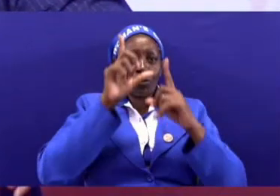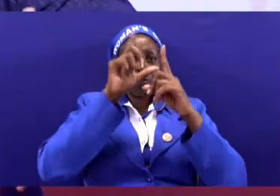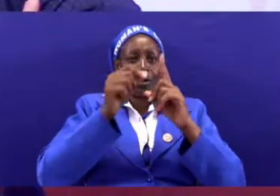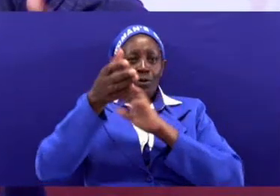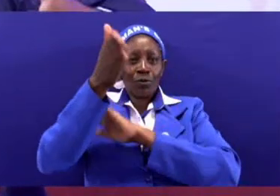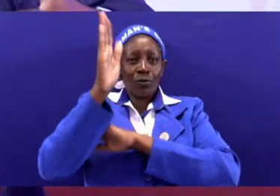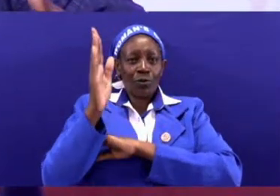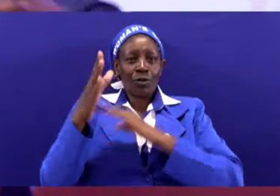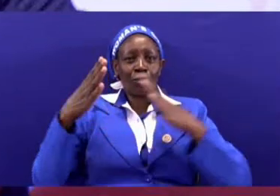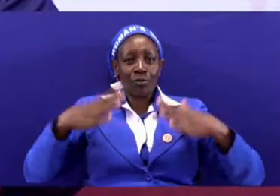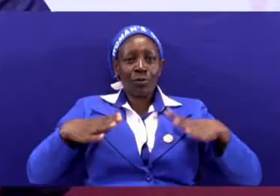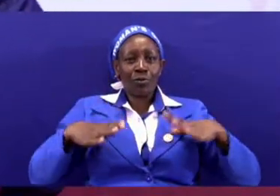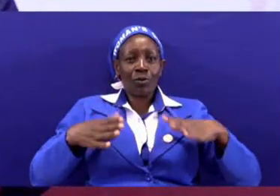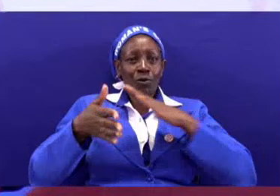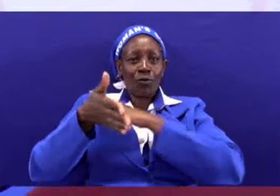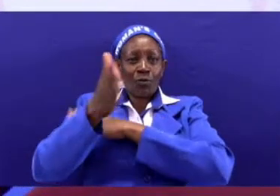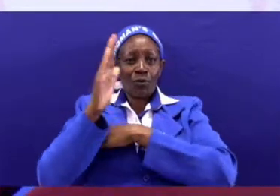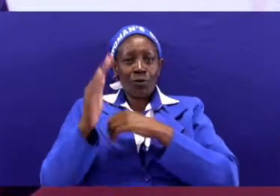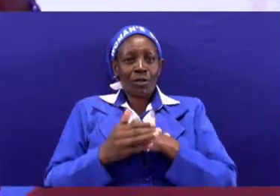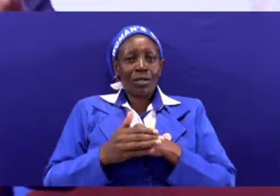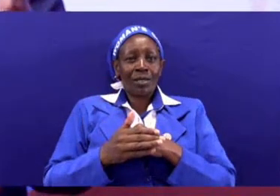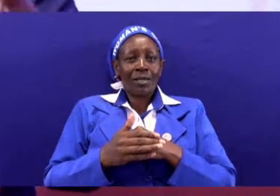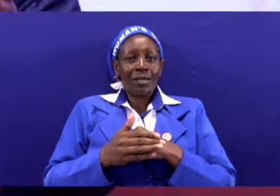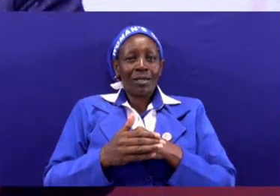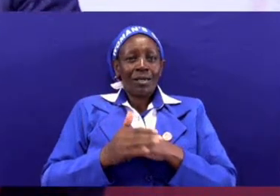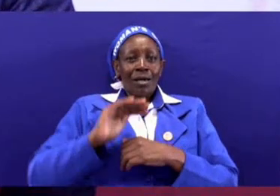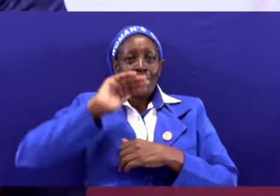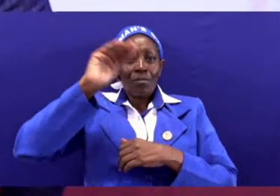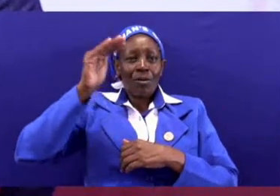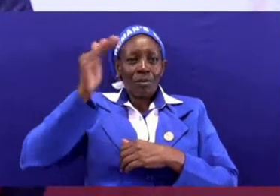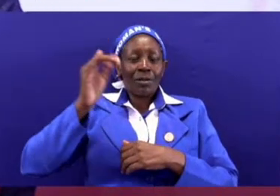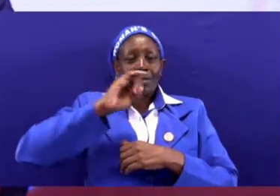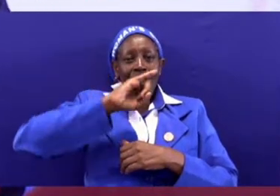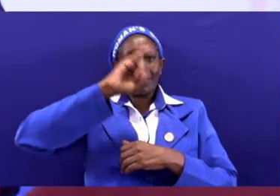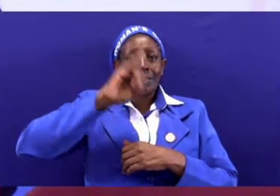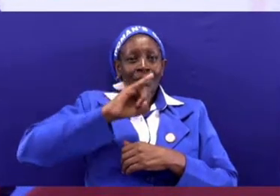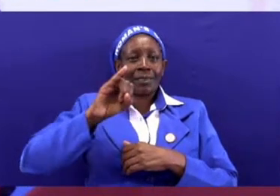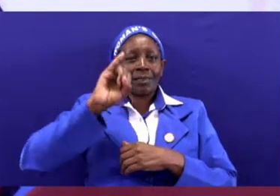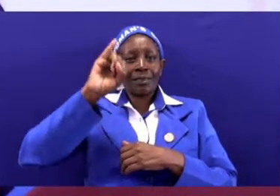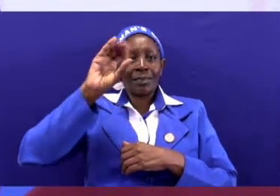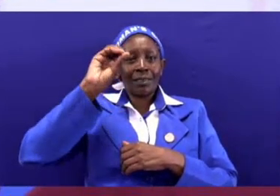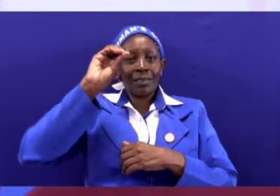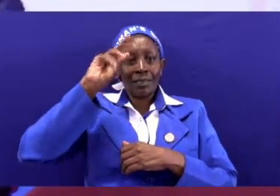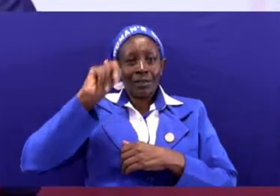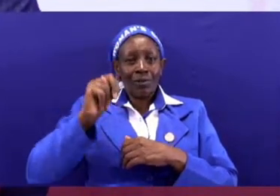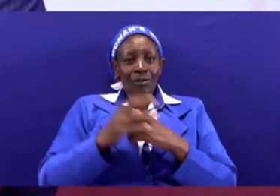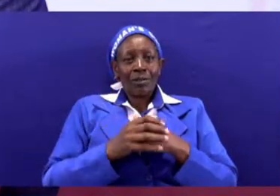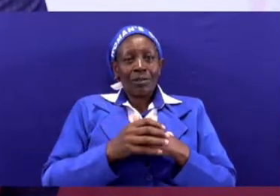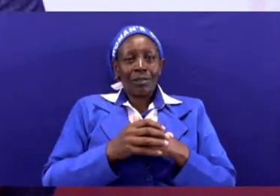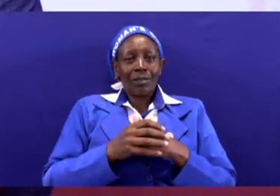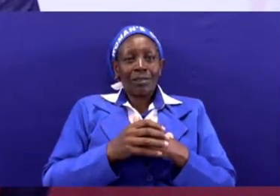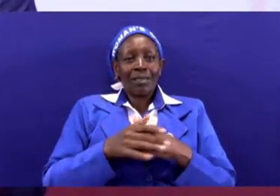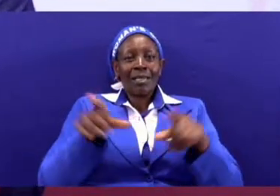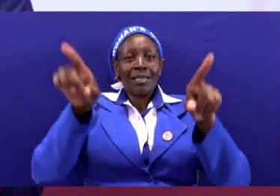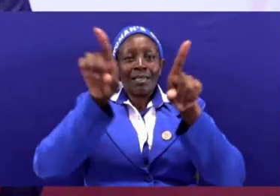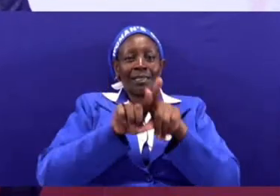God. At Mount Sinai, he is the one, the mediator of the law of God in the Old Testament, just as Jesus